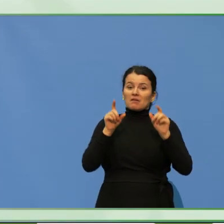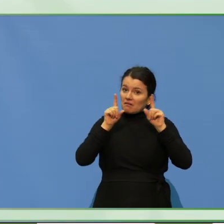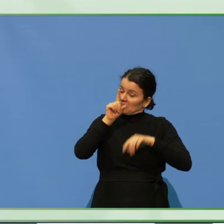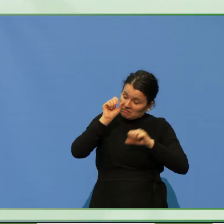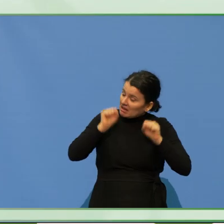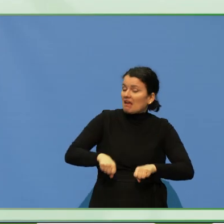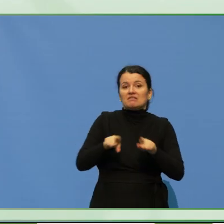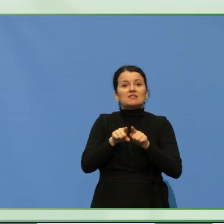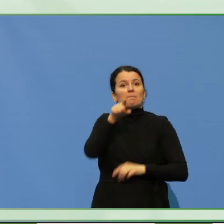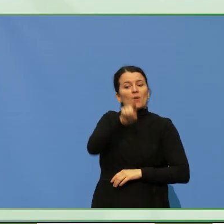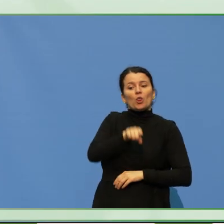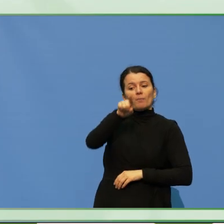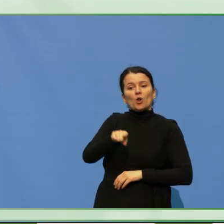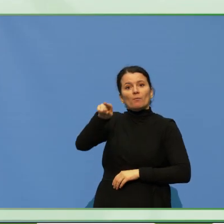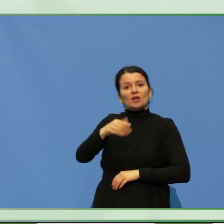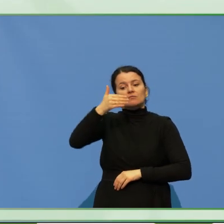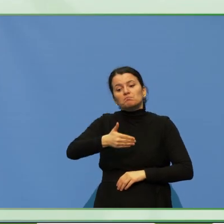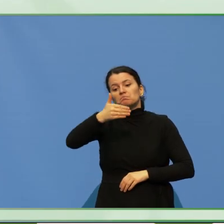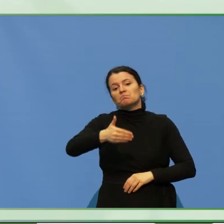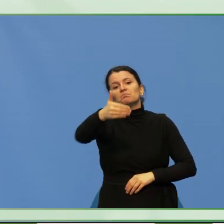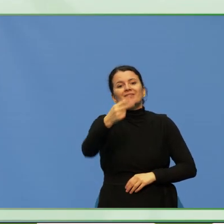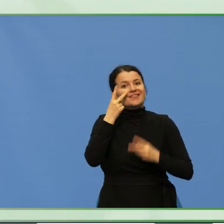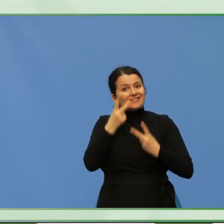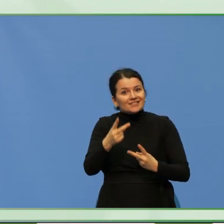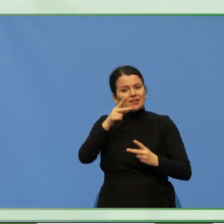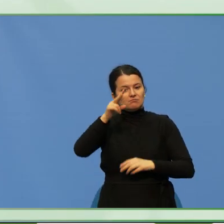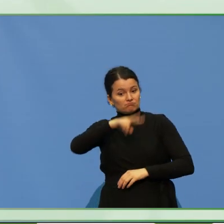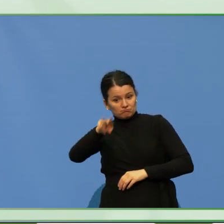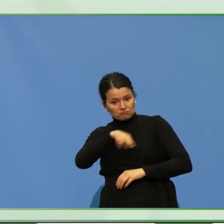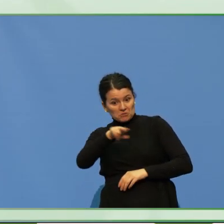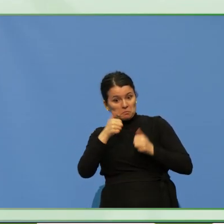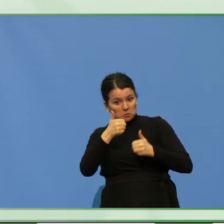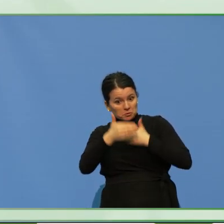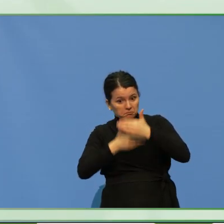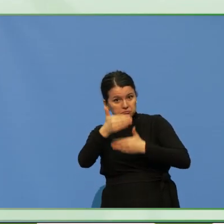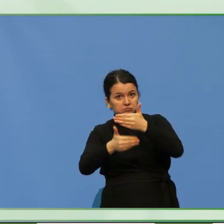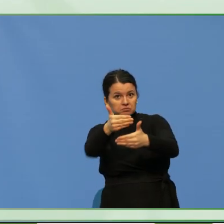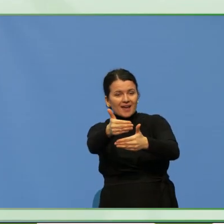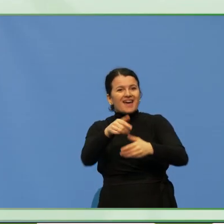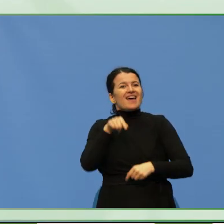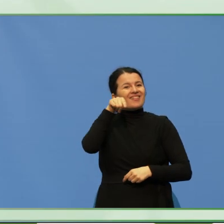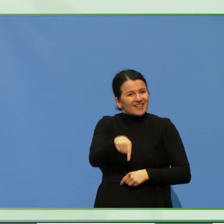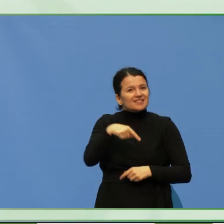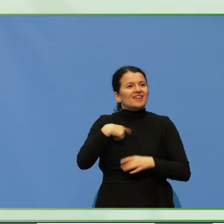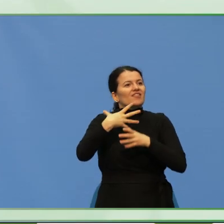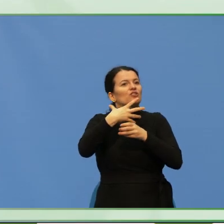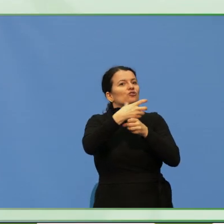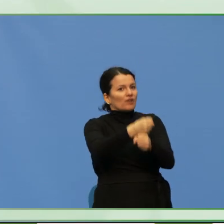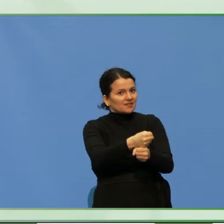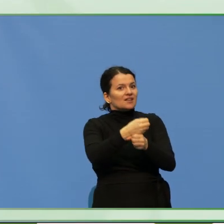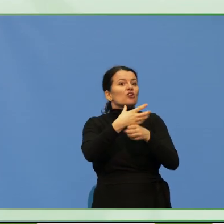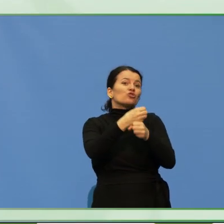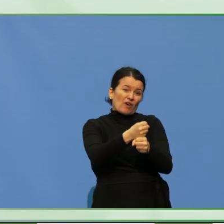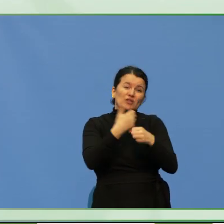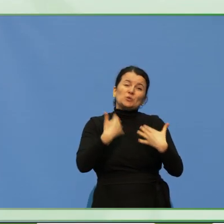think building trust sometimes is said as if it's easy, where the reality is it's about changing systems, policies, and